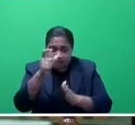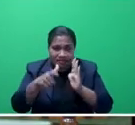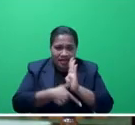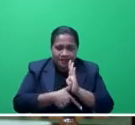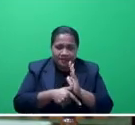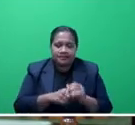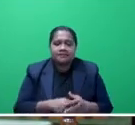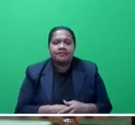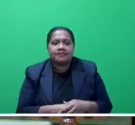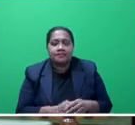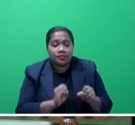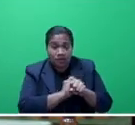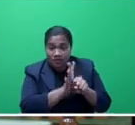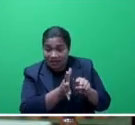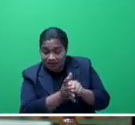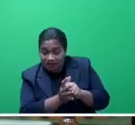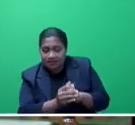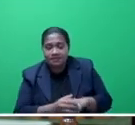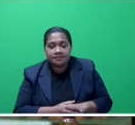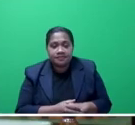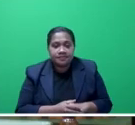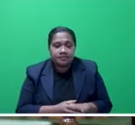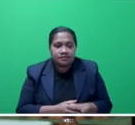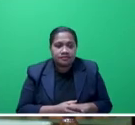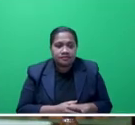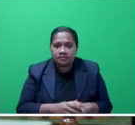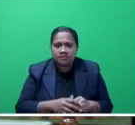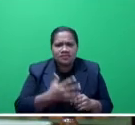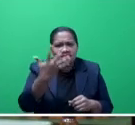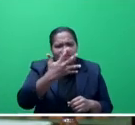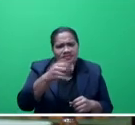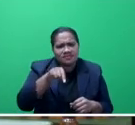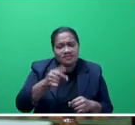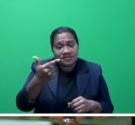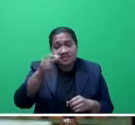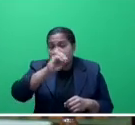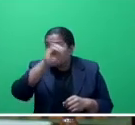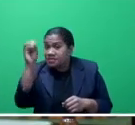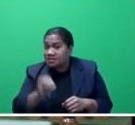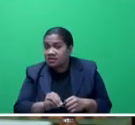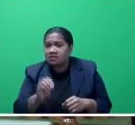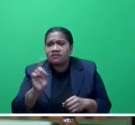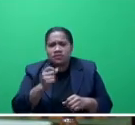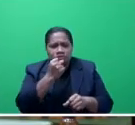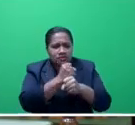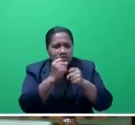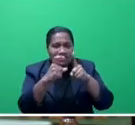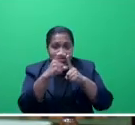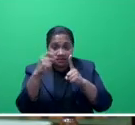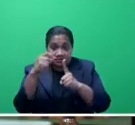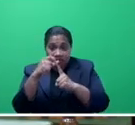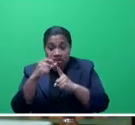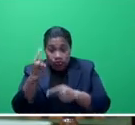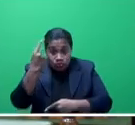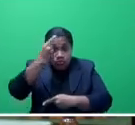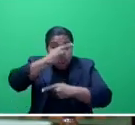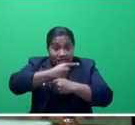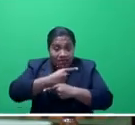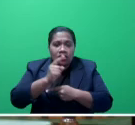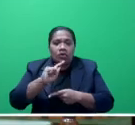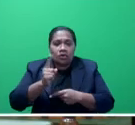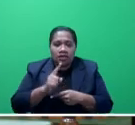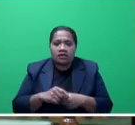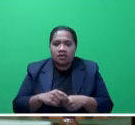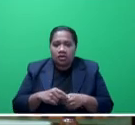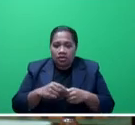COVID-driven, once-in-a-century contraction of 15.7% of our GDP. Tonight is about reclaiming what this